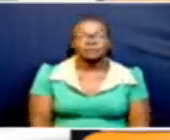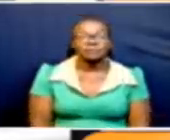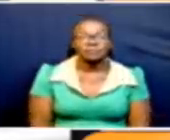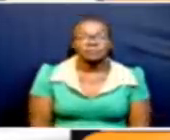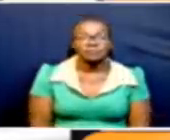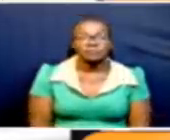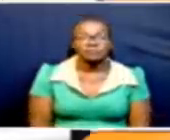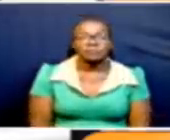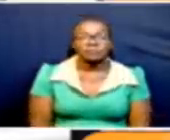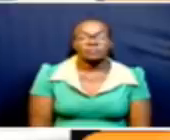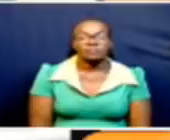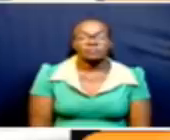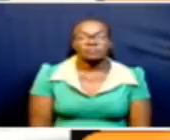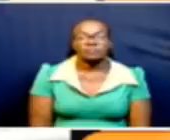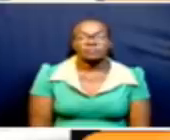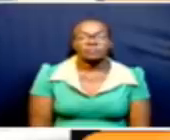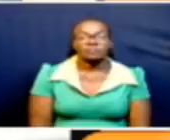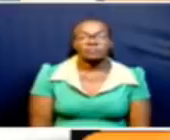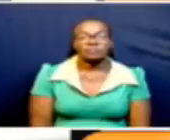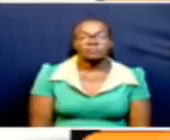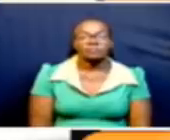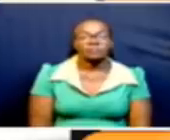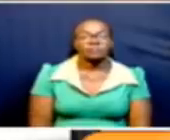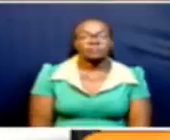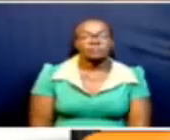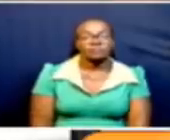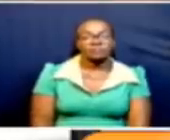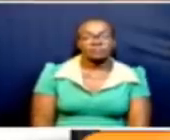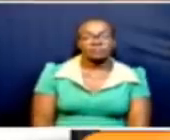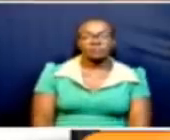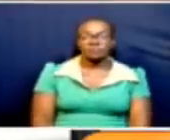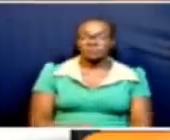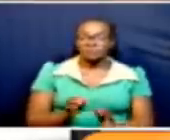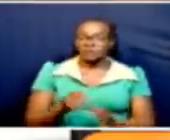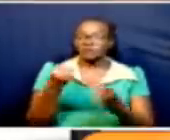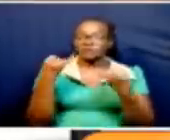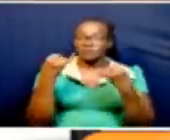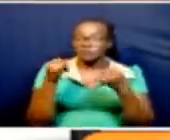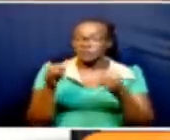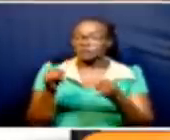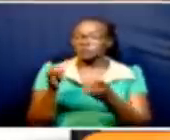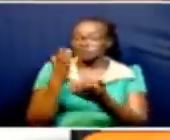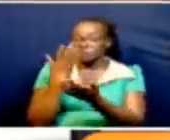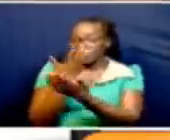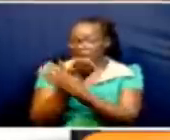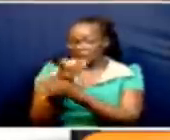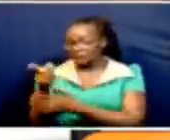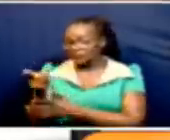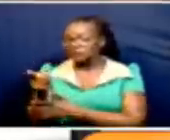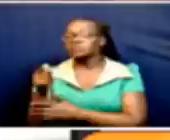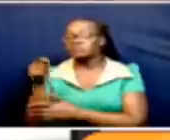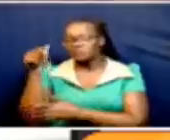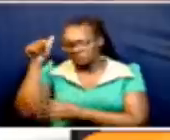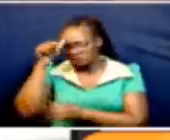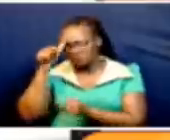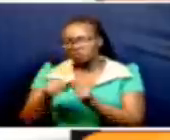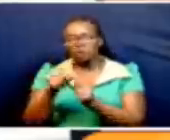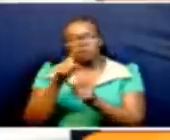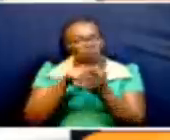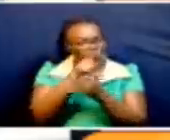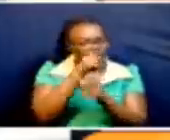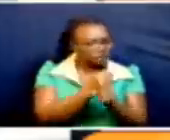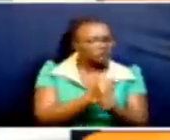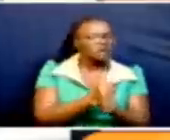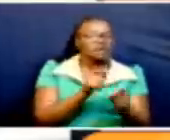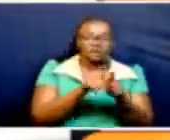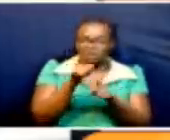Yeah. This one will tell you, okay, you are stepping on my toe. I also remember what you did in 1998. Yeah. I remember what you did in this year. I remember. So